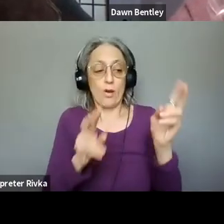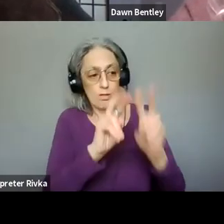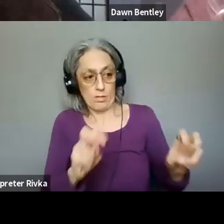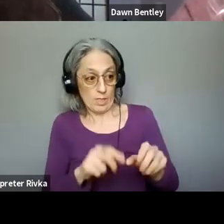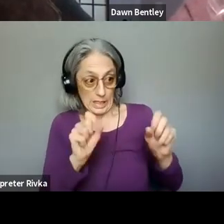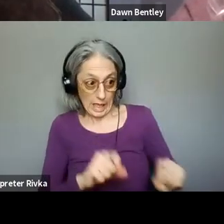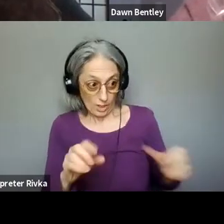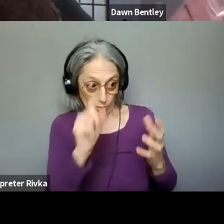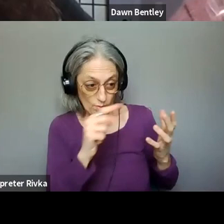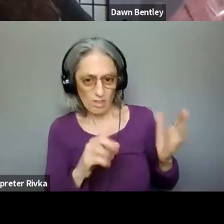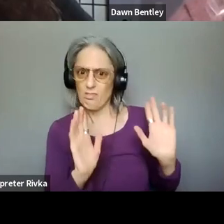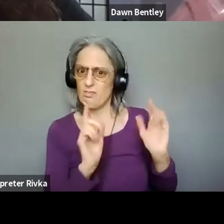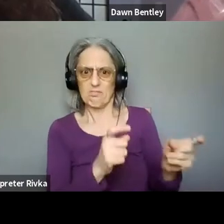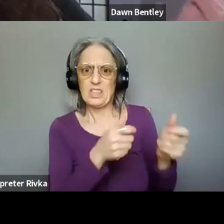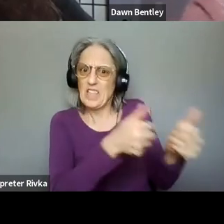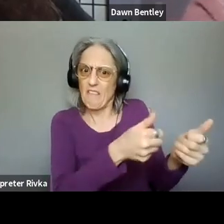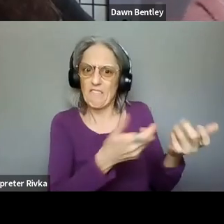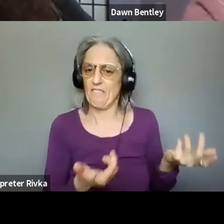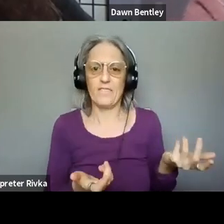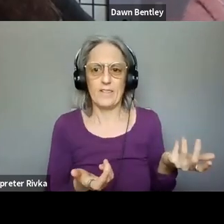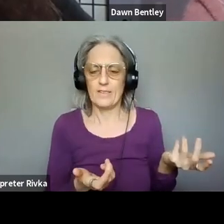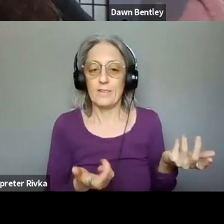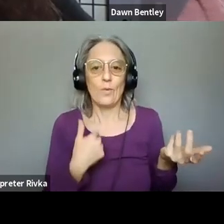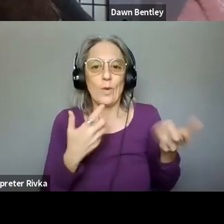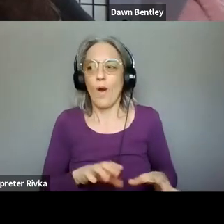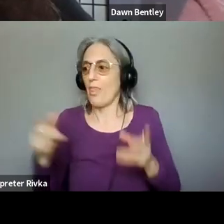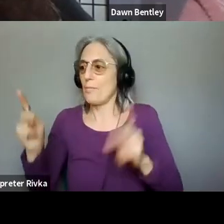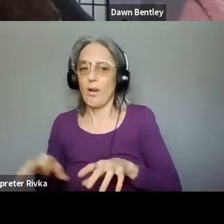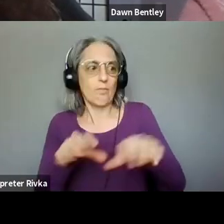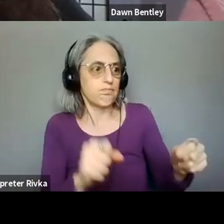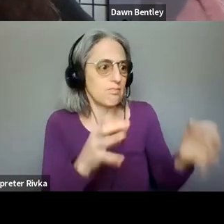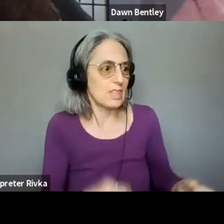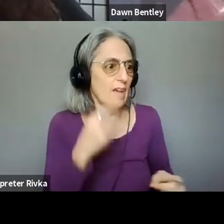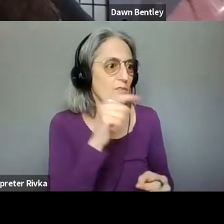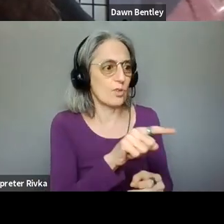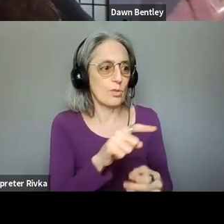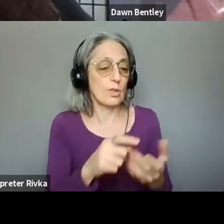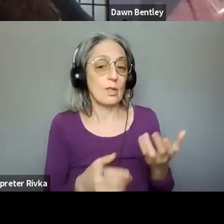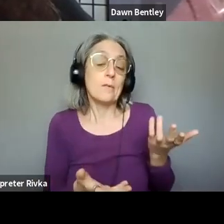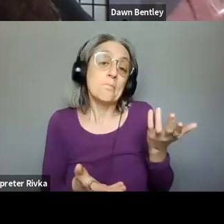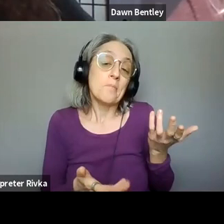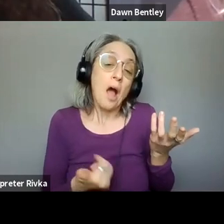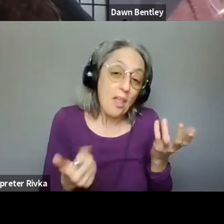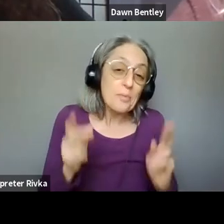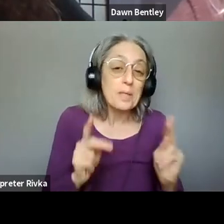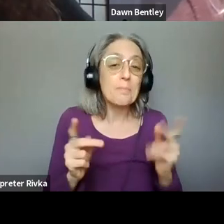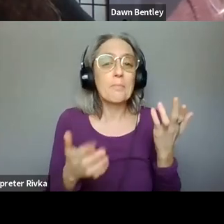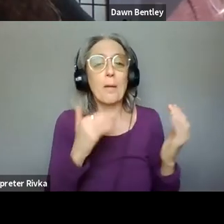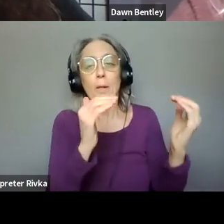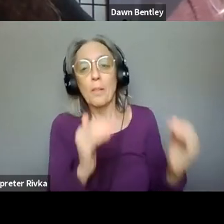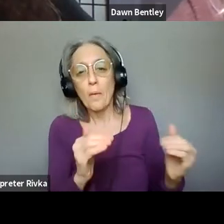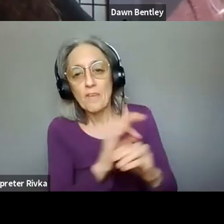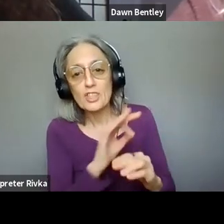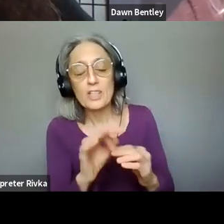don't want people making decisions for people that can make their own decisions. Other people may not be that high functioning, and maybe